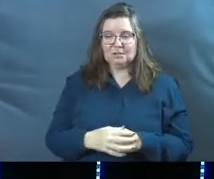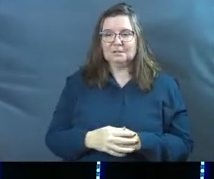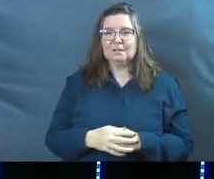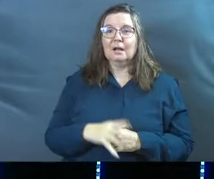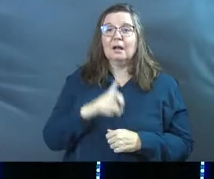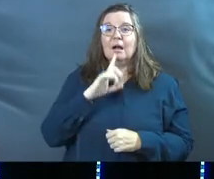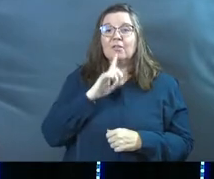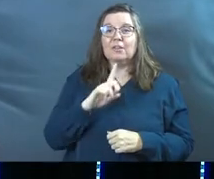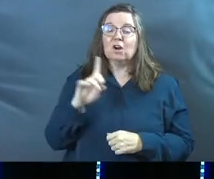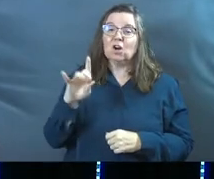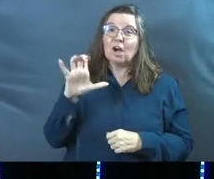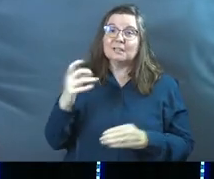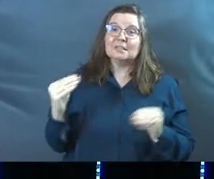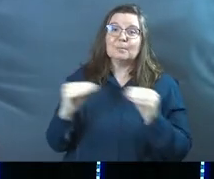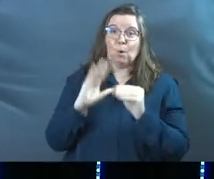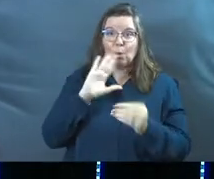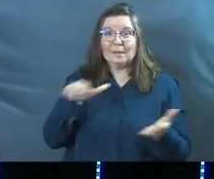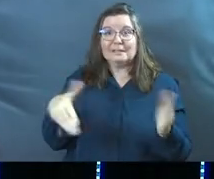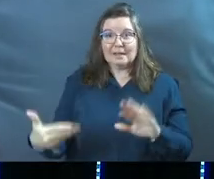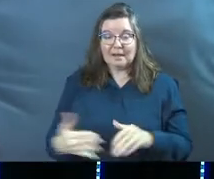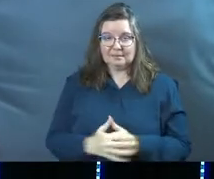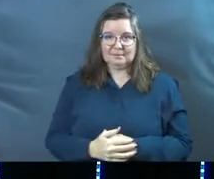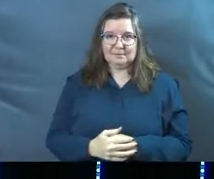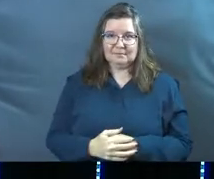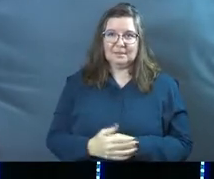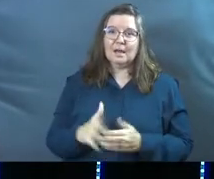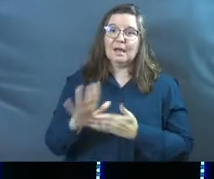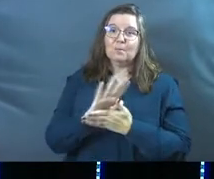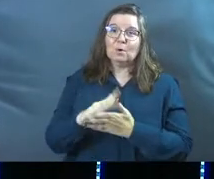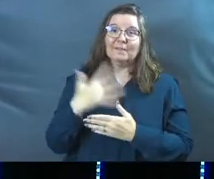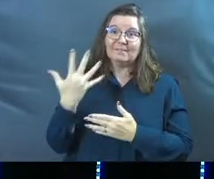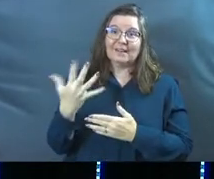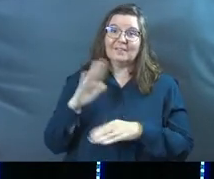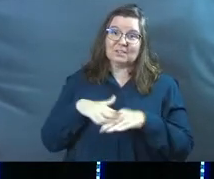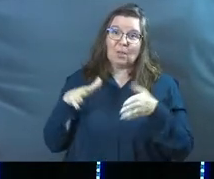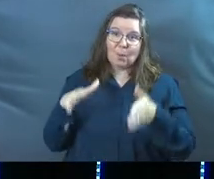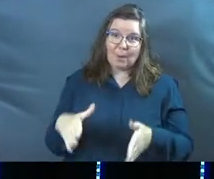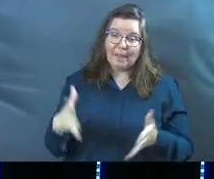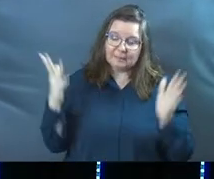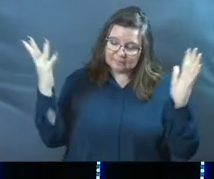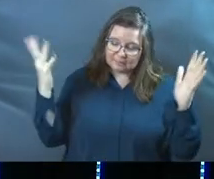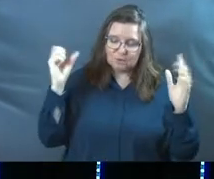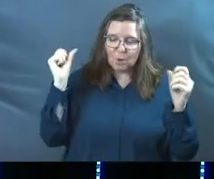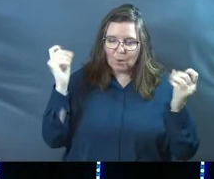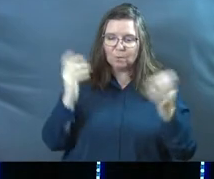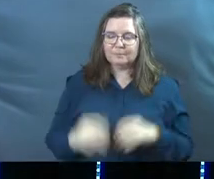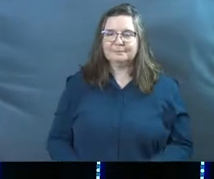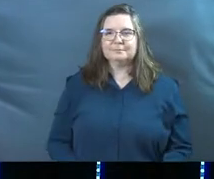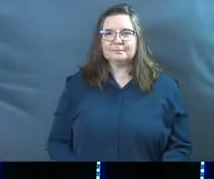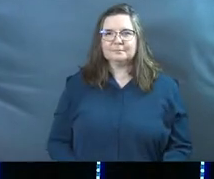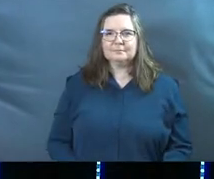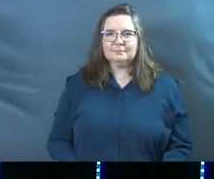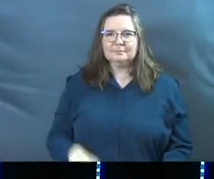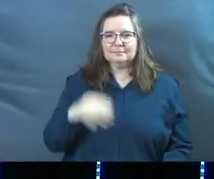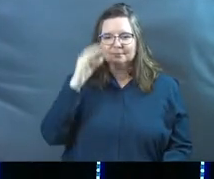Amen. There, hundreds more will die. Movie 5 is on the way. So